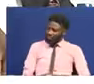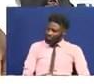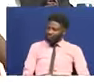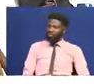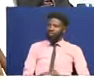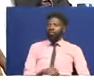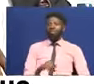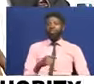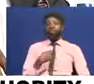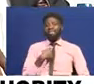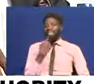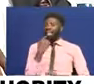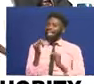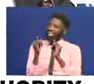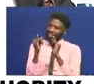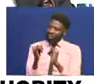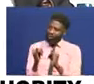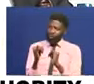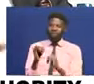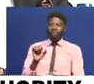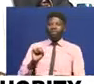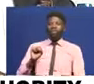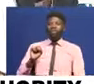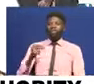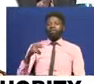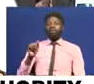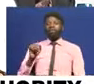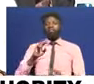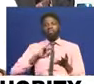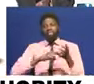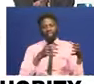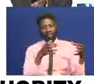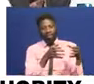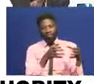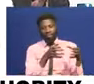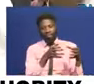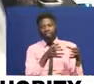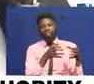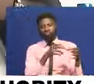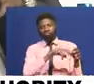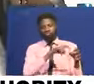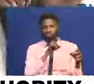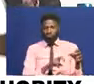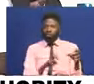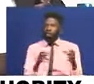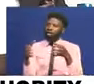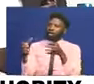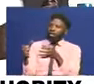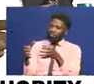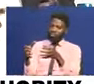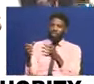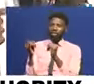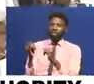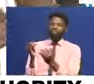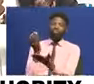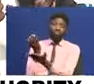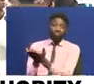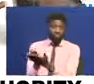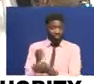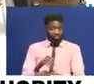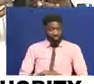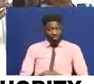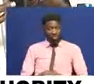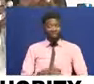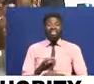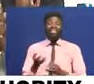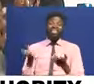I said, this is a new establishment structure. Mm-hmm. So it's like you leaving one job and going to another. Mm-hmm. You can apply for a position similar to the one you're holding. Mm-hmm. If you say reapply for the position,